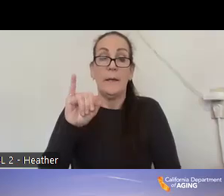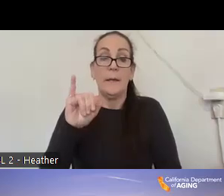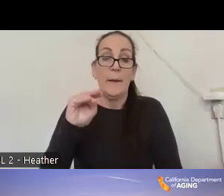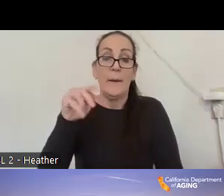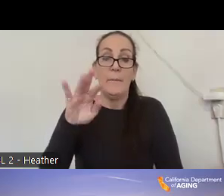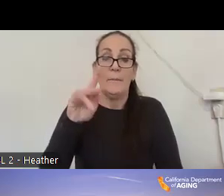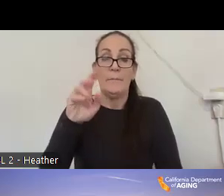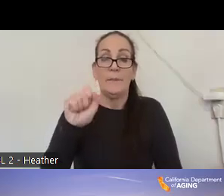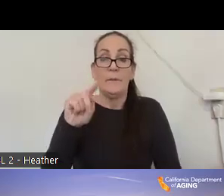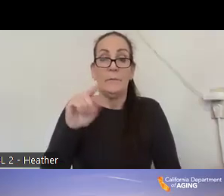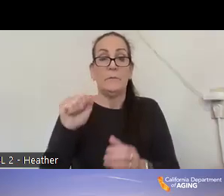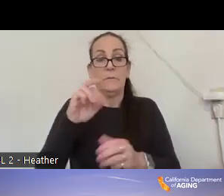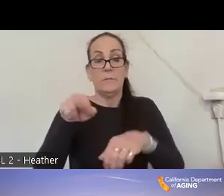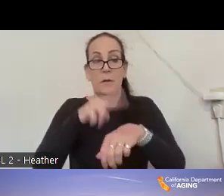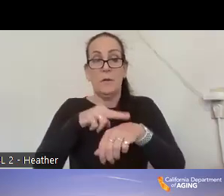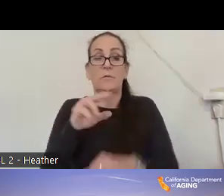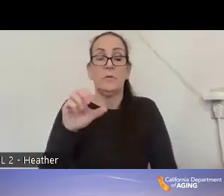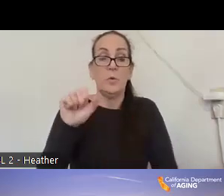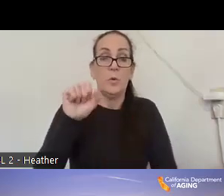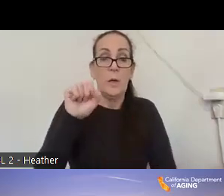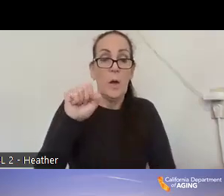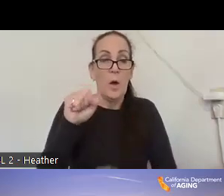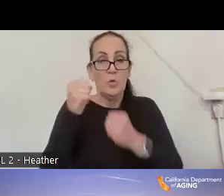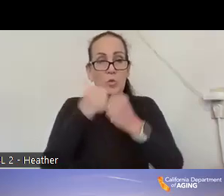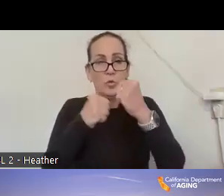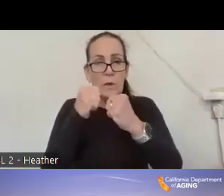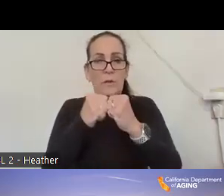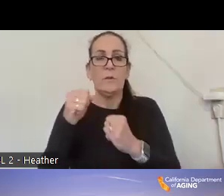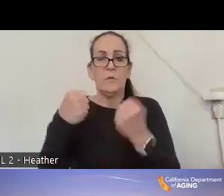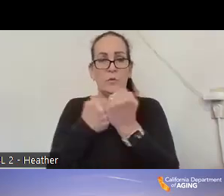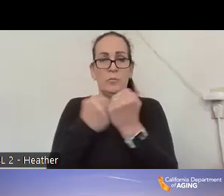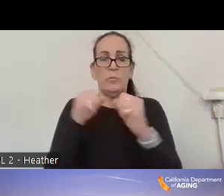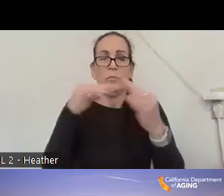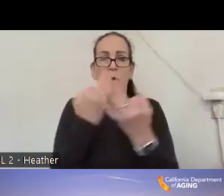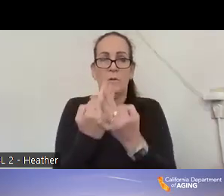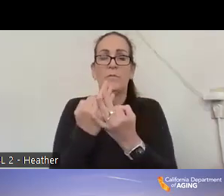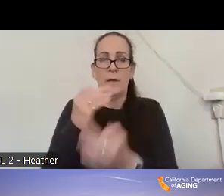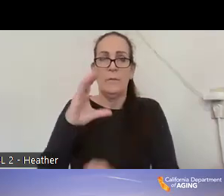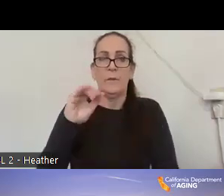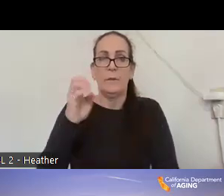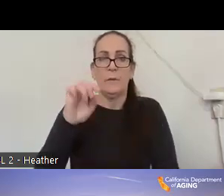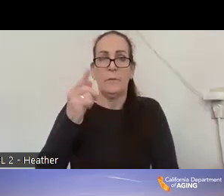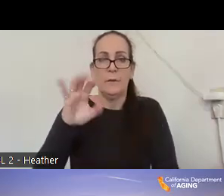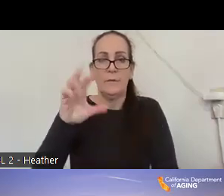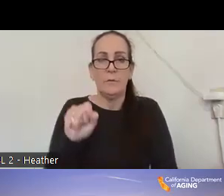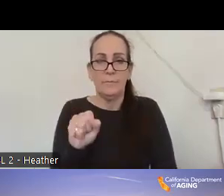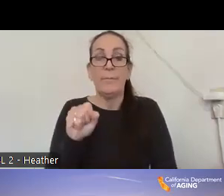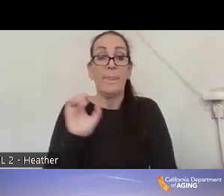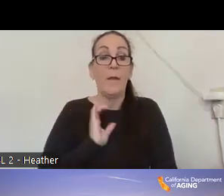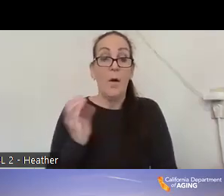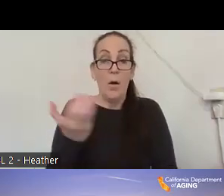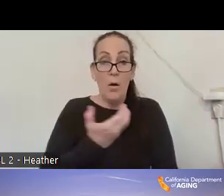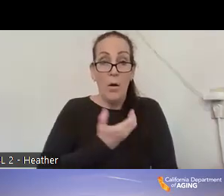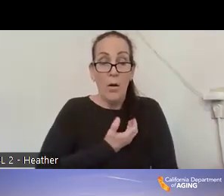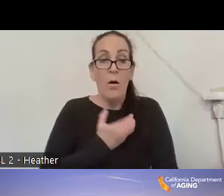plan that was created. There are multiple objectives, and our CalCares project aligns with